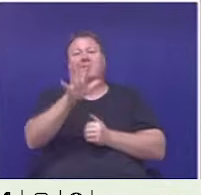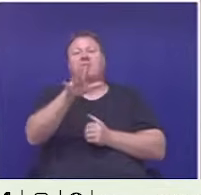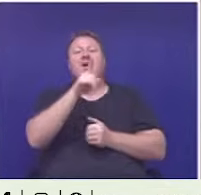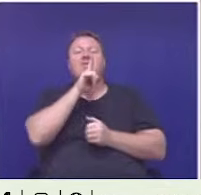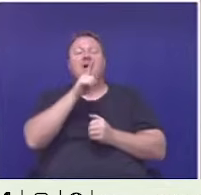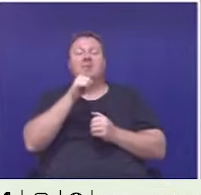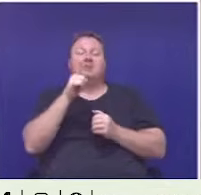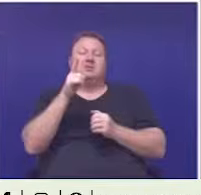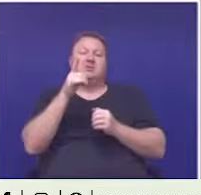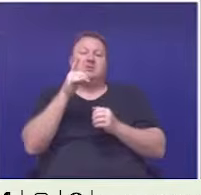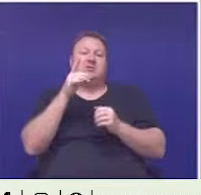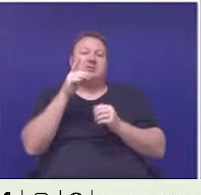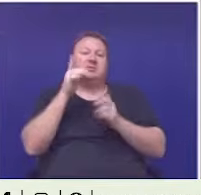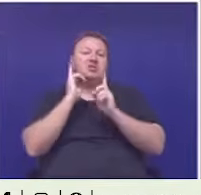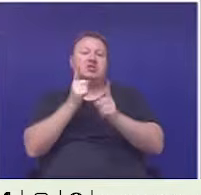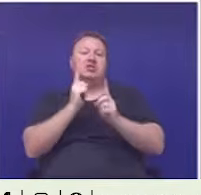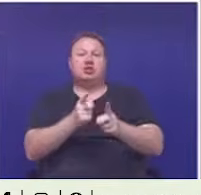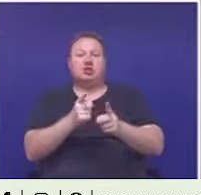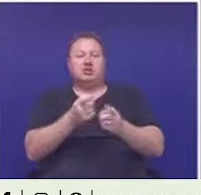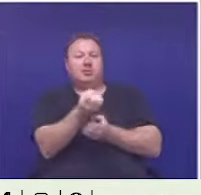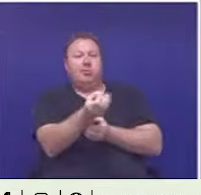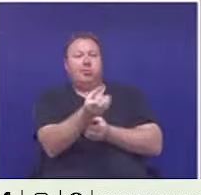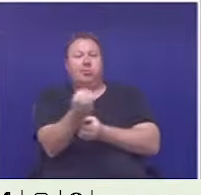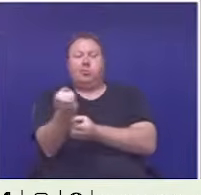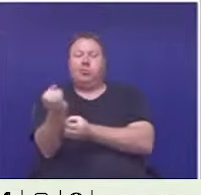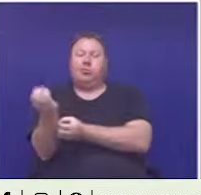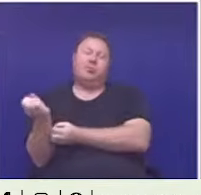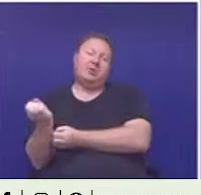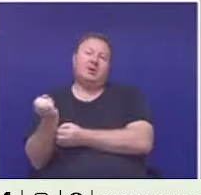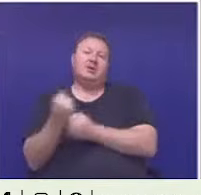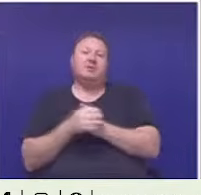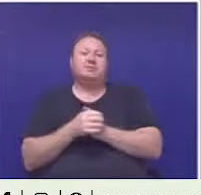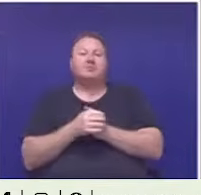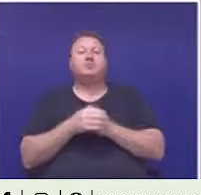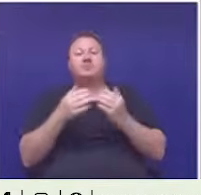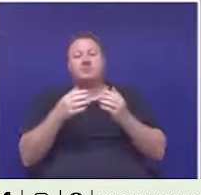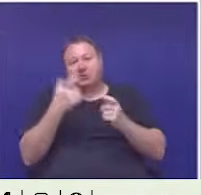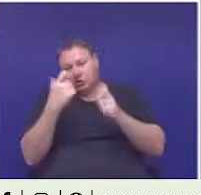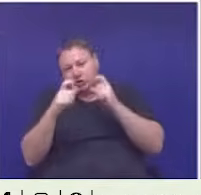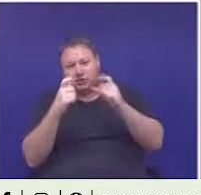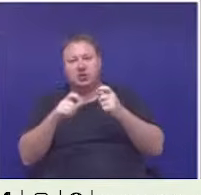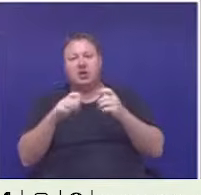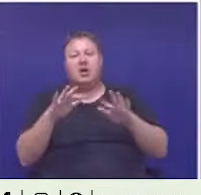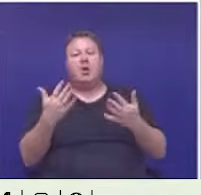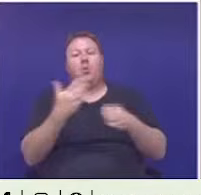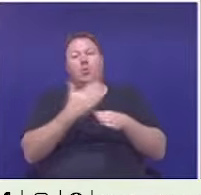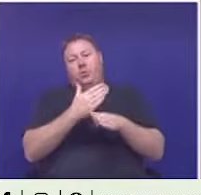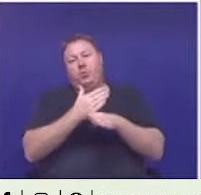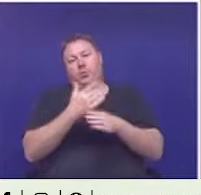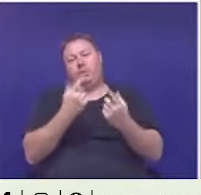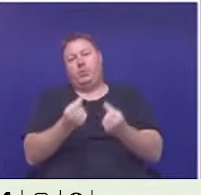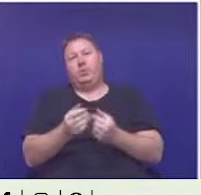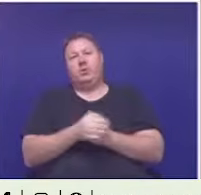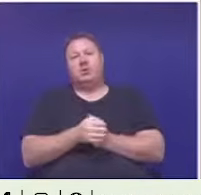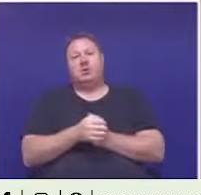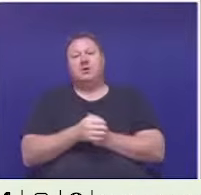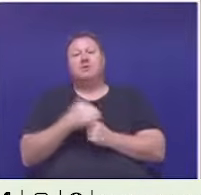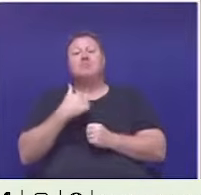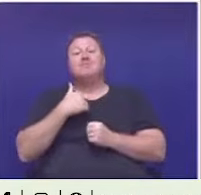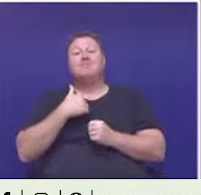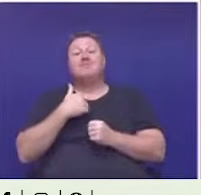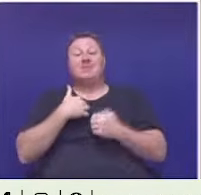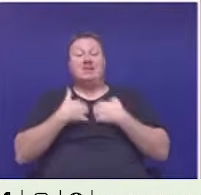teachers, and the lessons and the processes that will be used to strengthen further implementation. But I think for me, most excitingly,